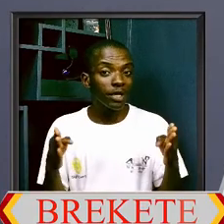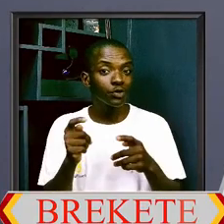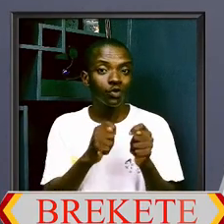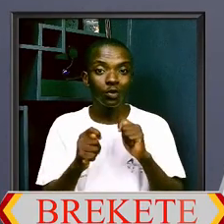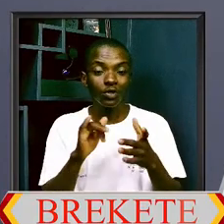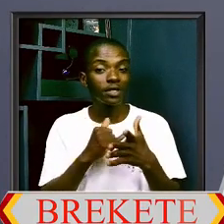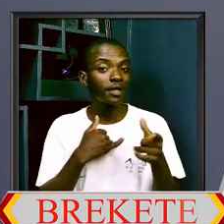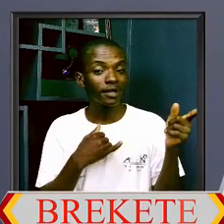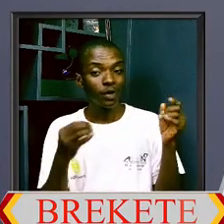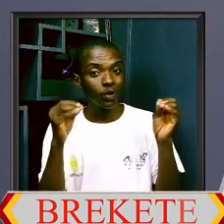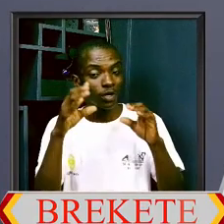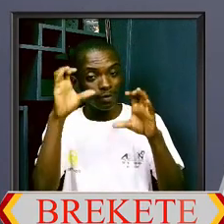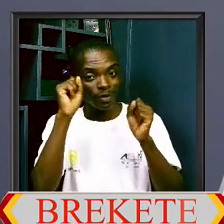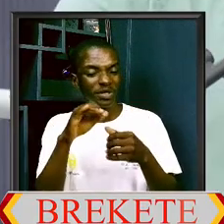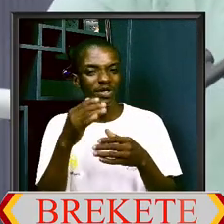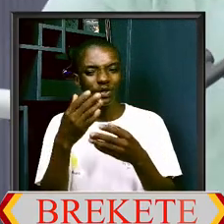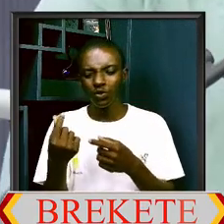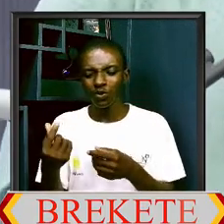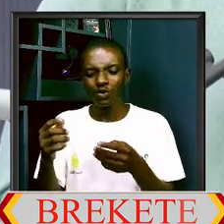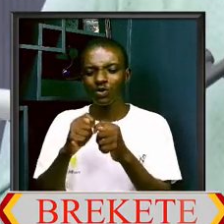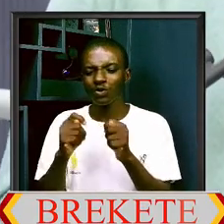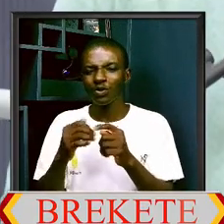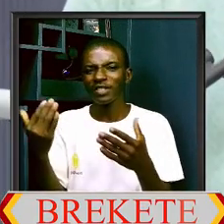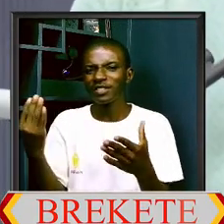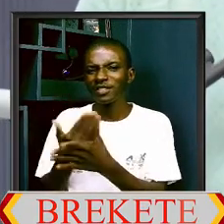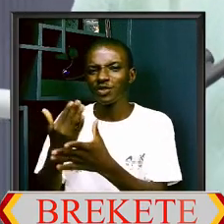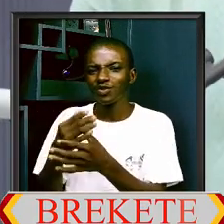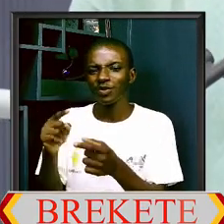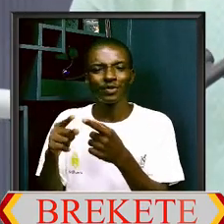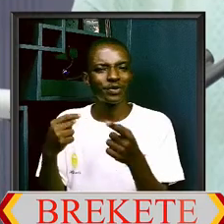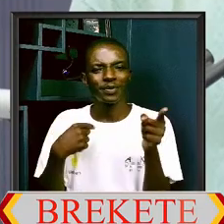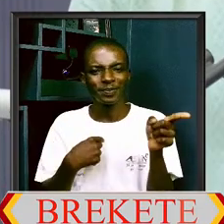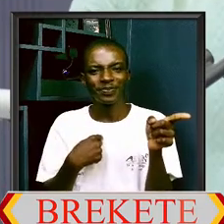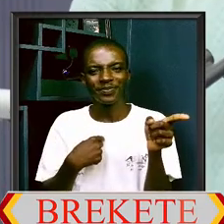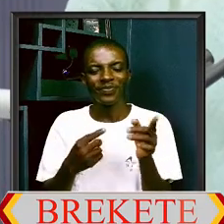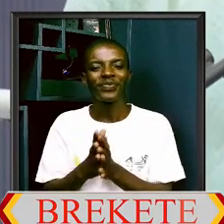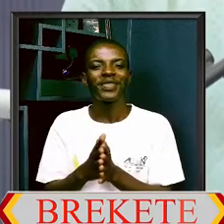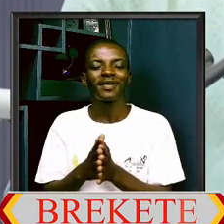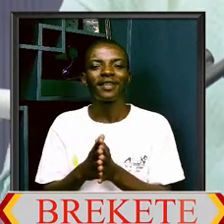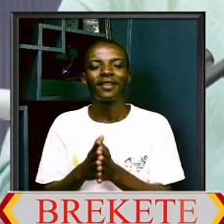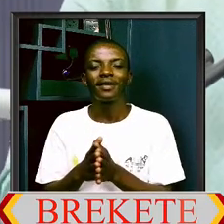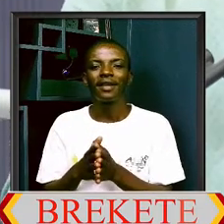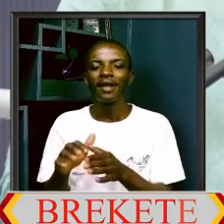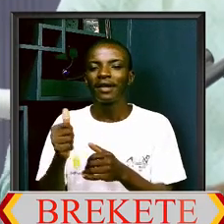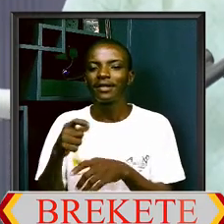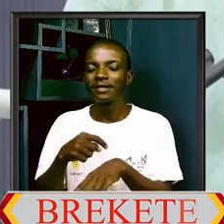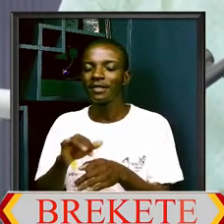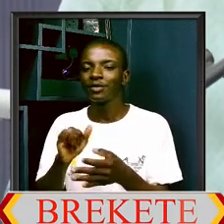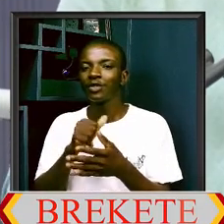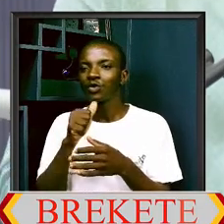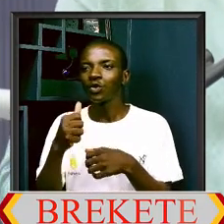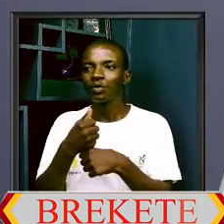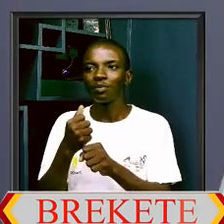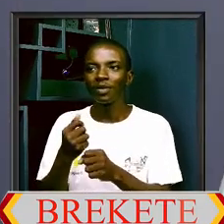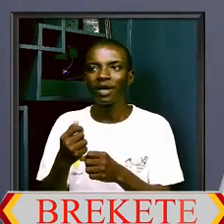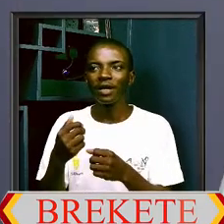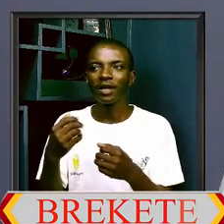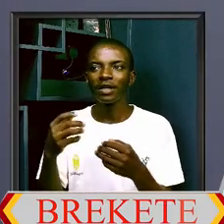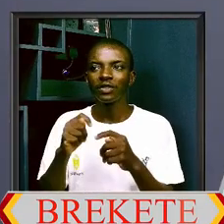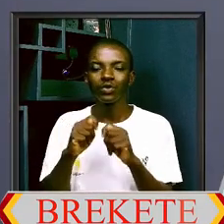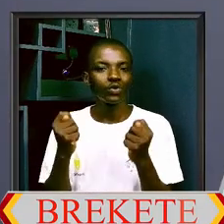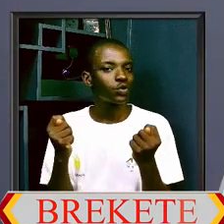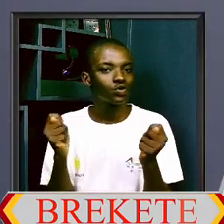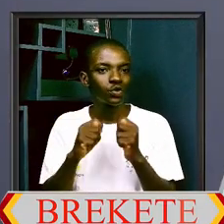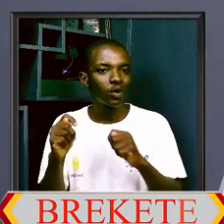small small trouble now distraction it be to me yes sir no me anytime where I make trouble body go